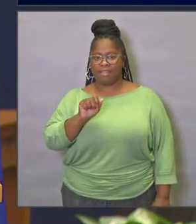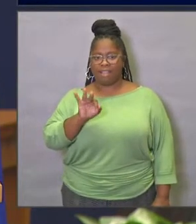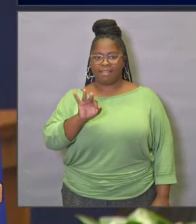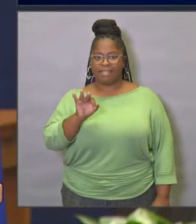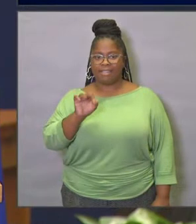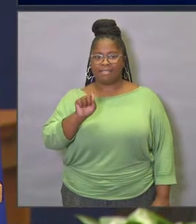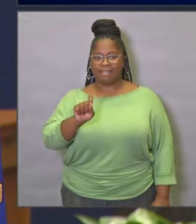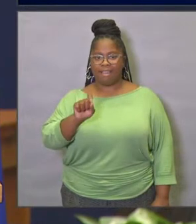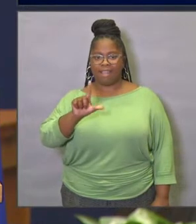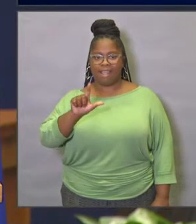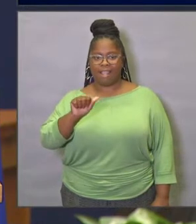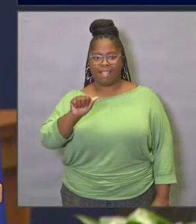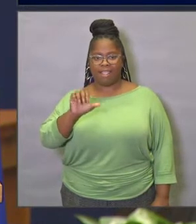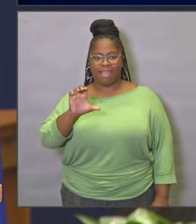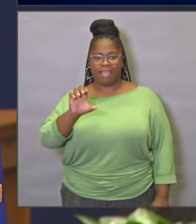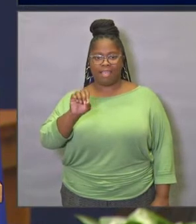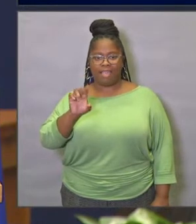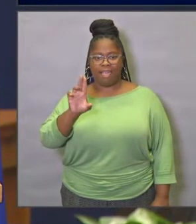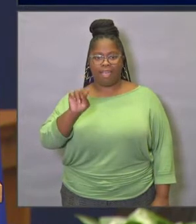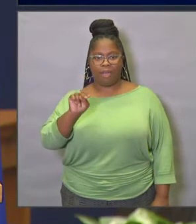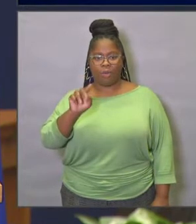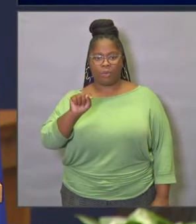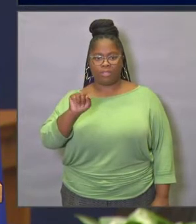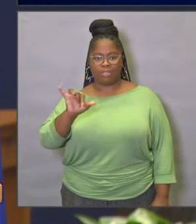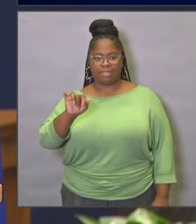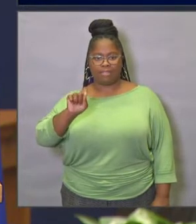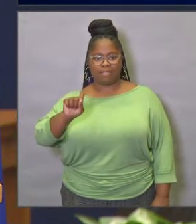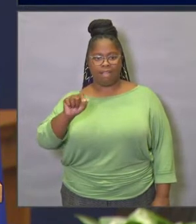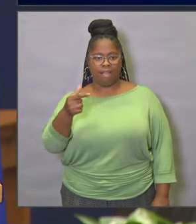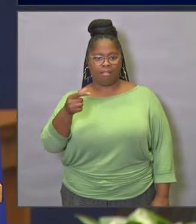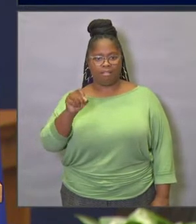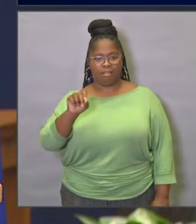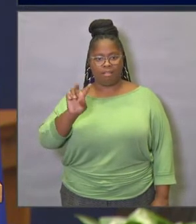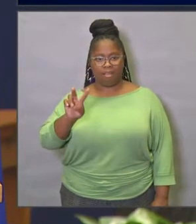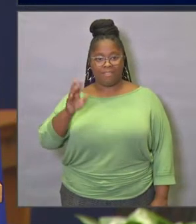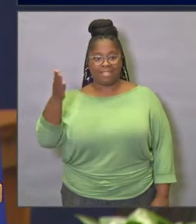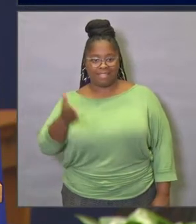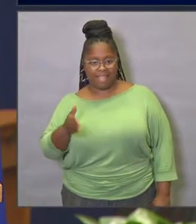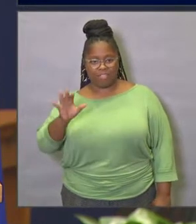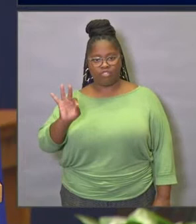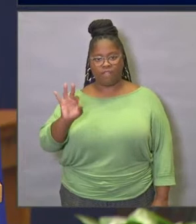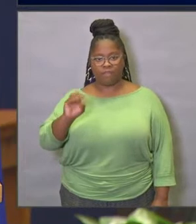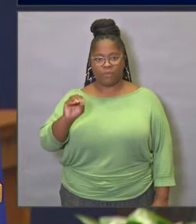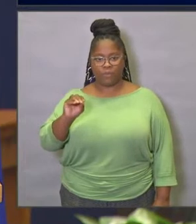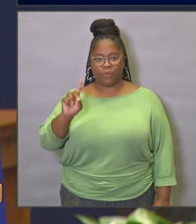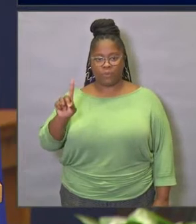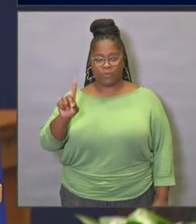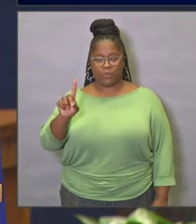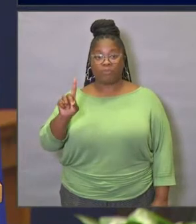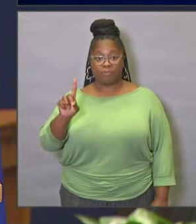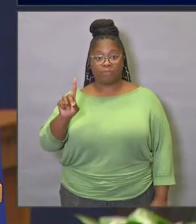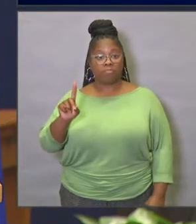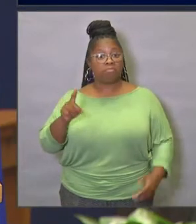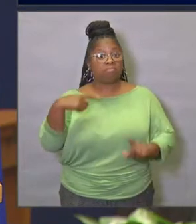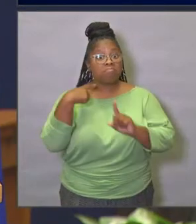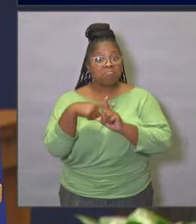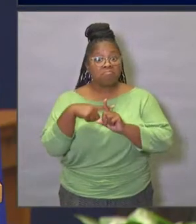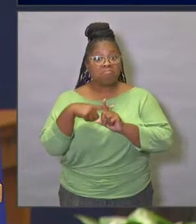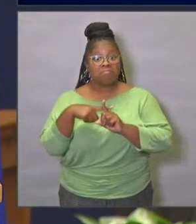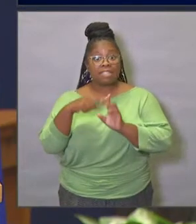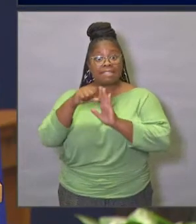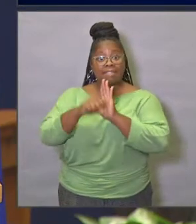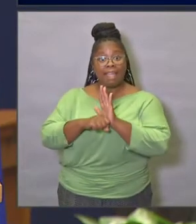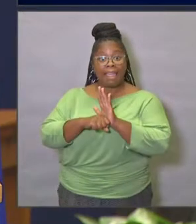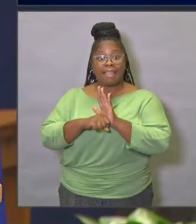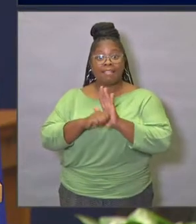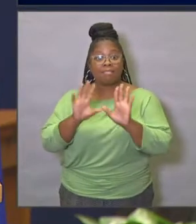covid19.lacounty.gov/food. In addition, the state has extended the Great Plates program, which provides older adults